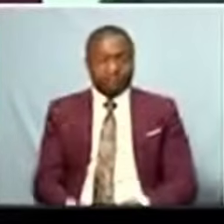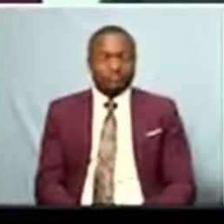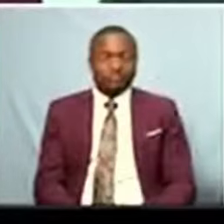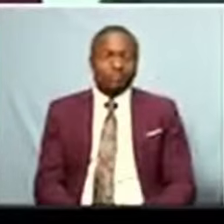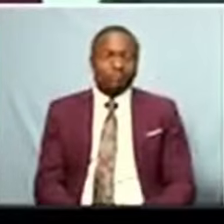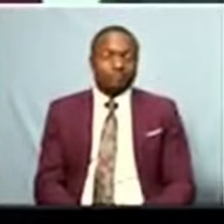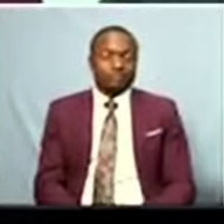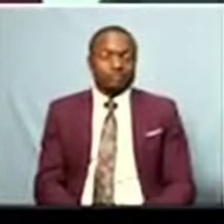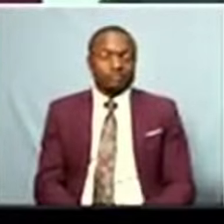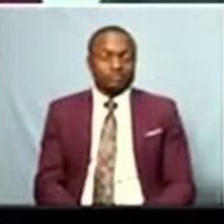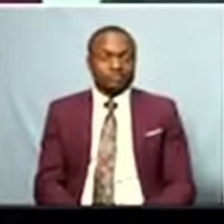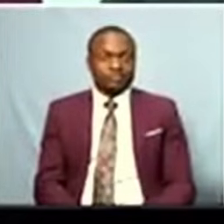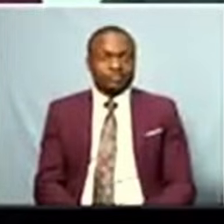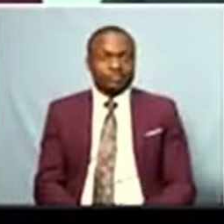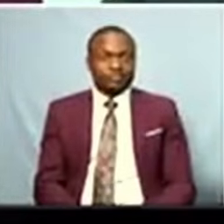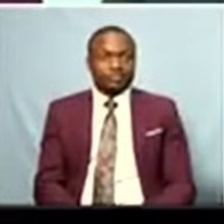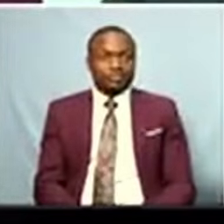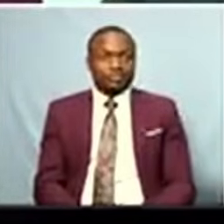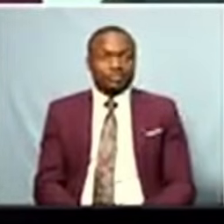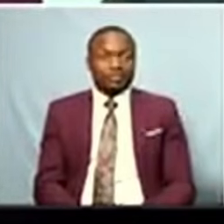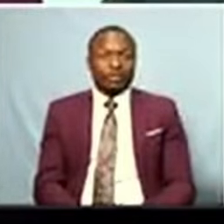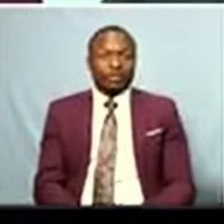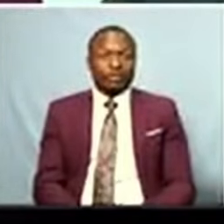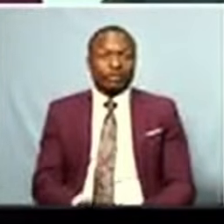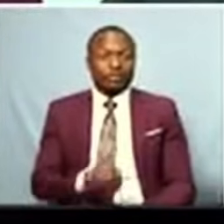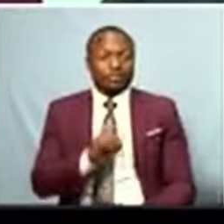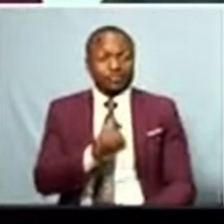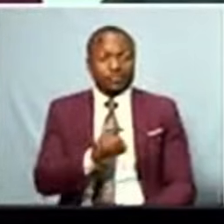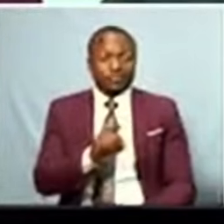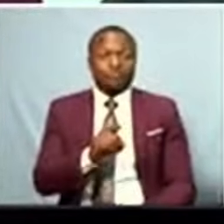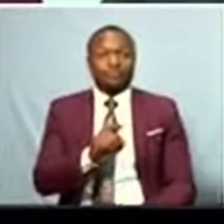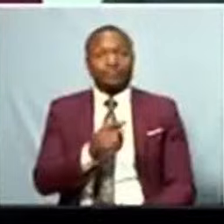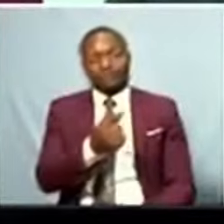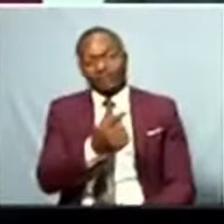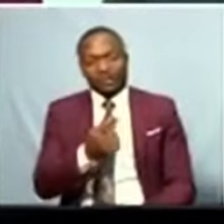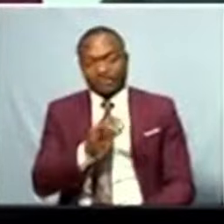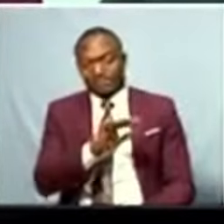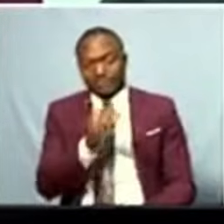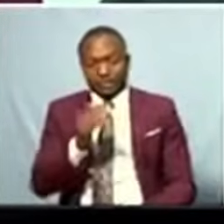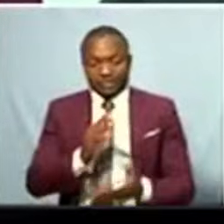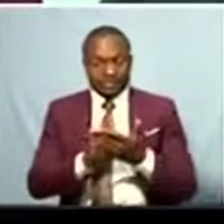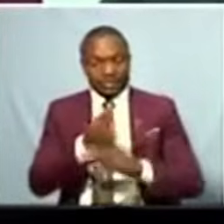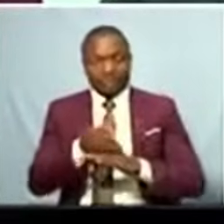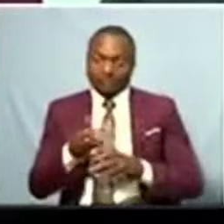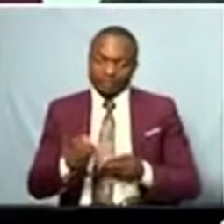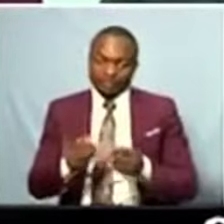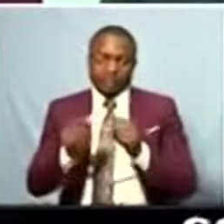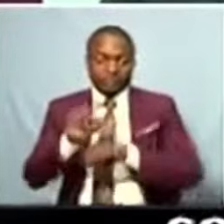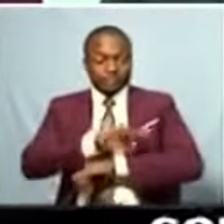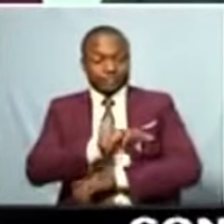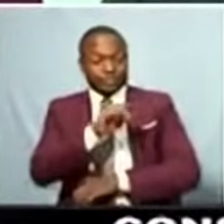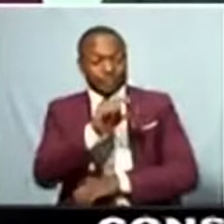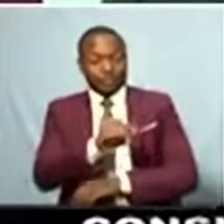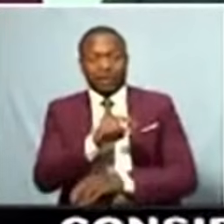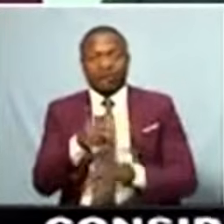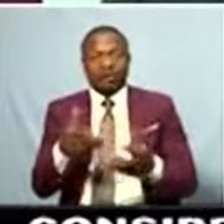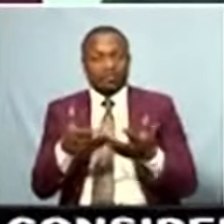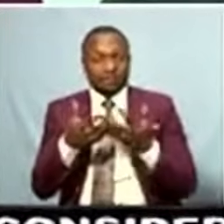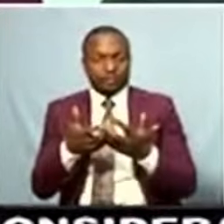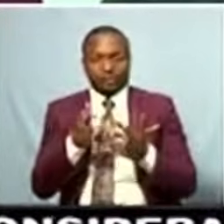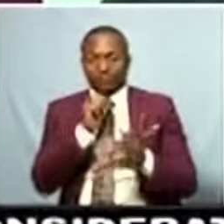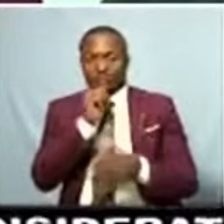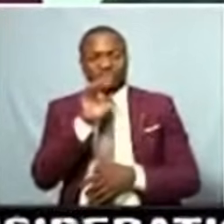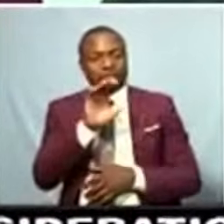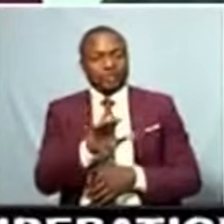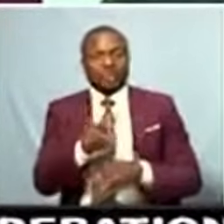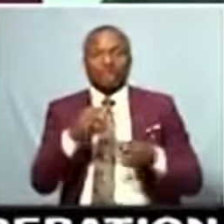They did, after a few days, got back to me that this detector was not available on the Zambian